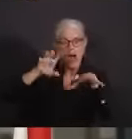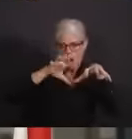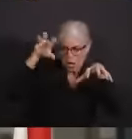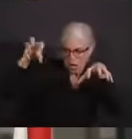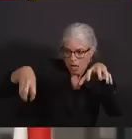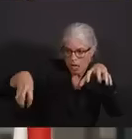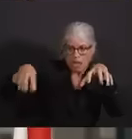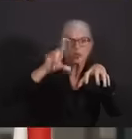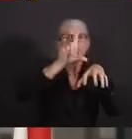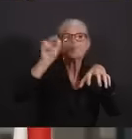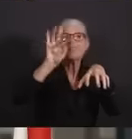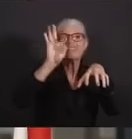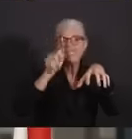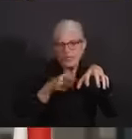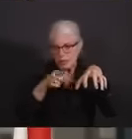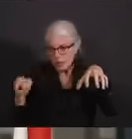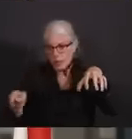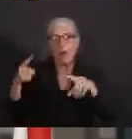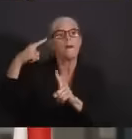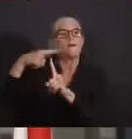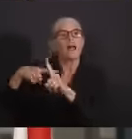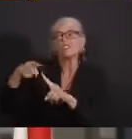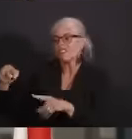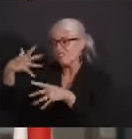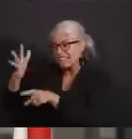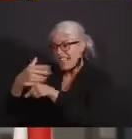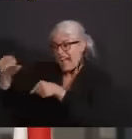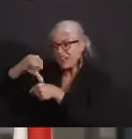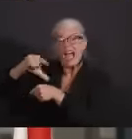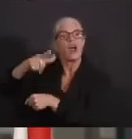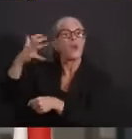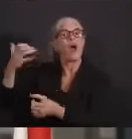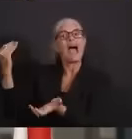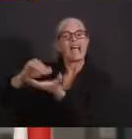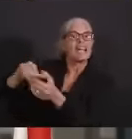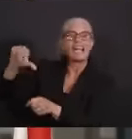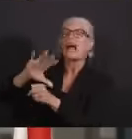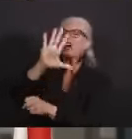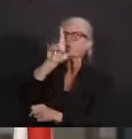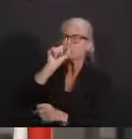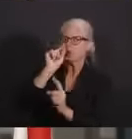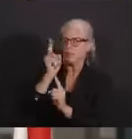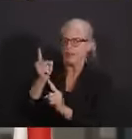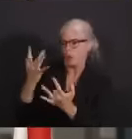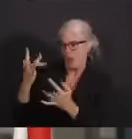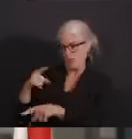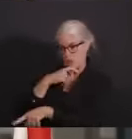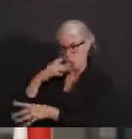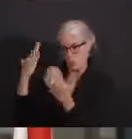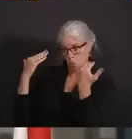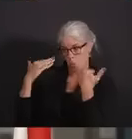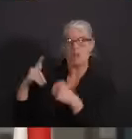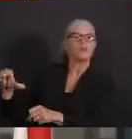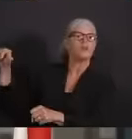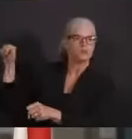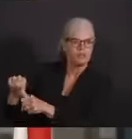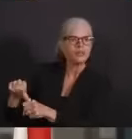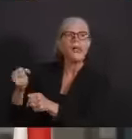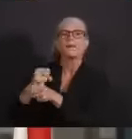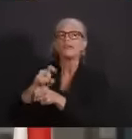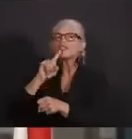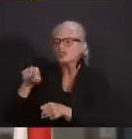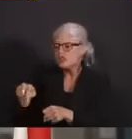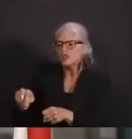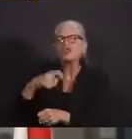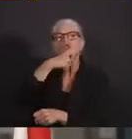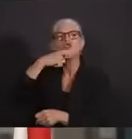sure you wait 20 minutes for it to cool down before you refuel it. Make sure it's on a clean, dry surface. And then be sure to